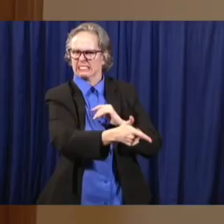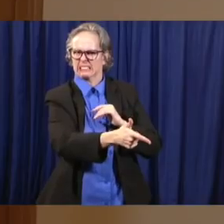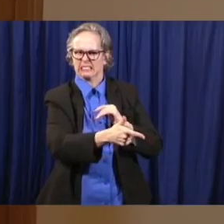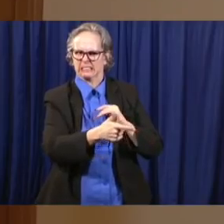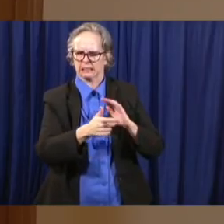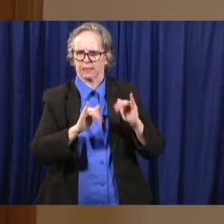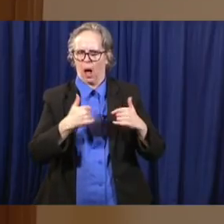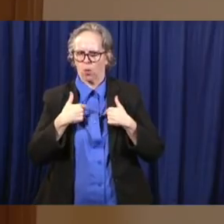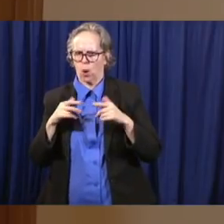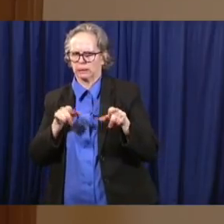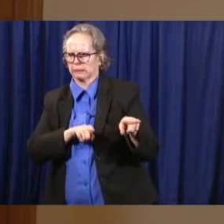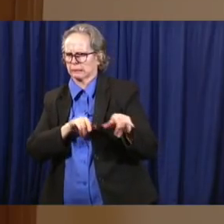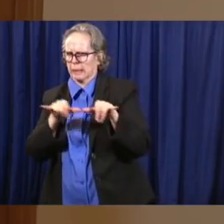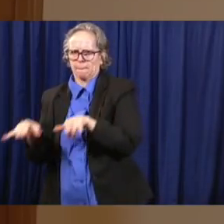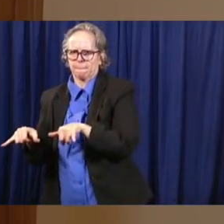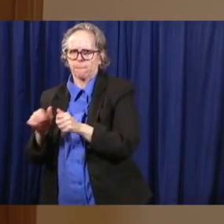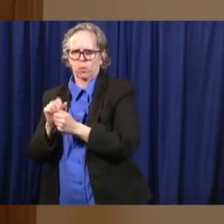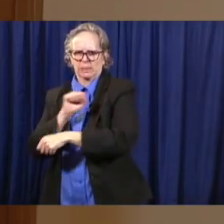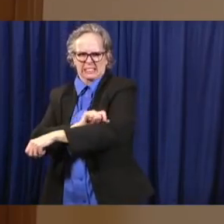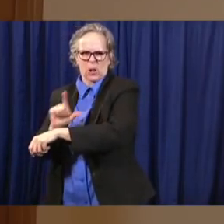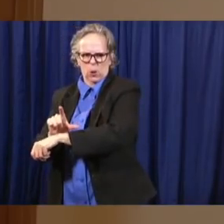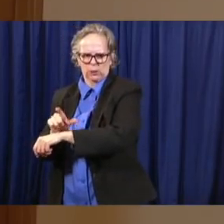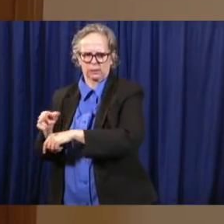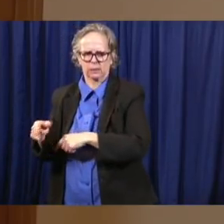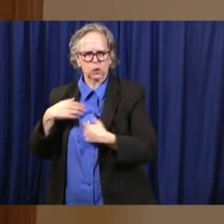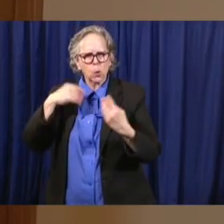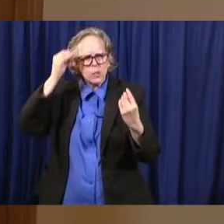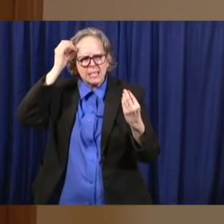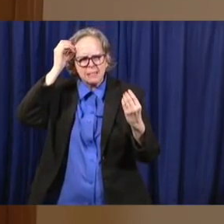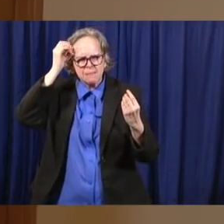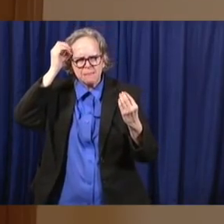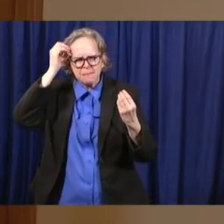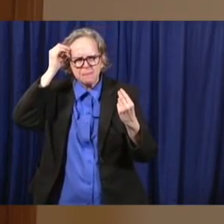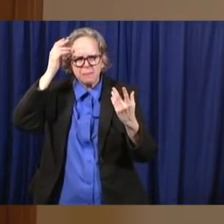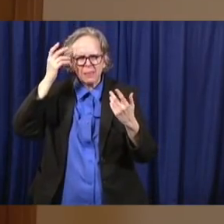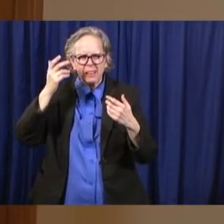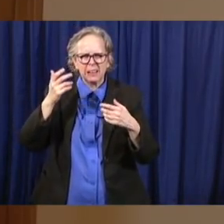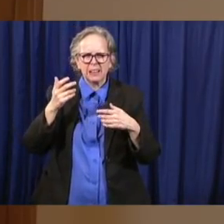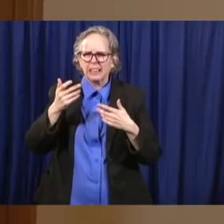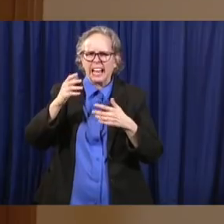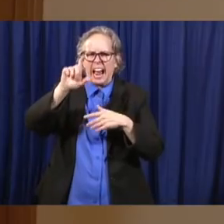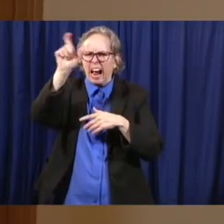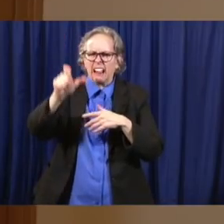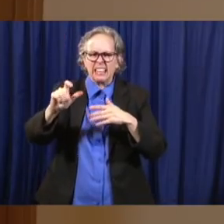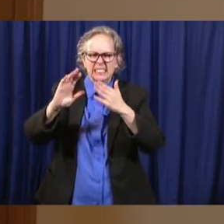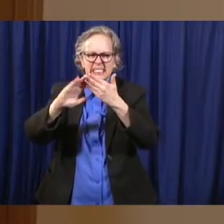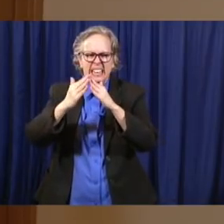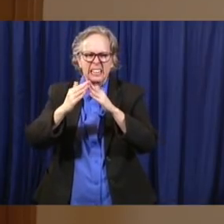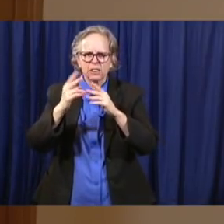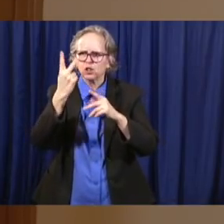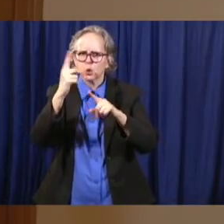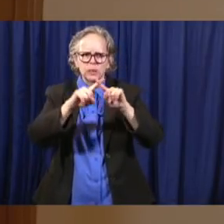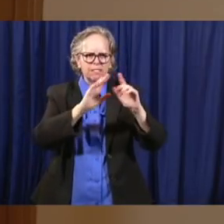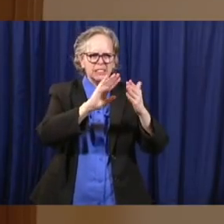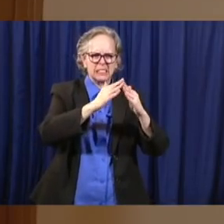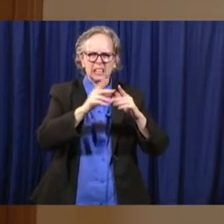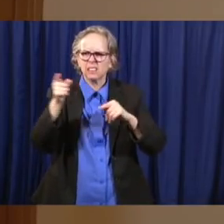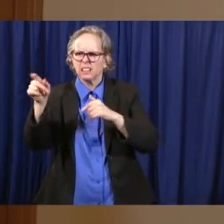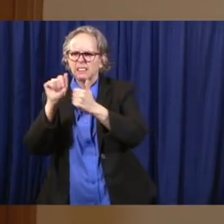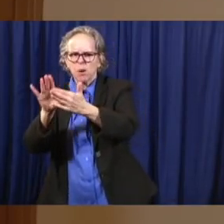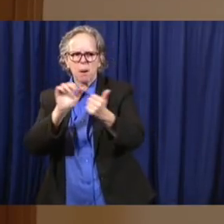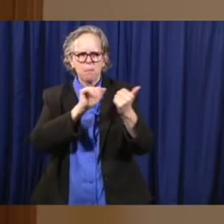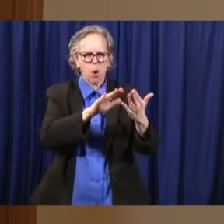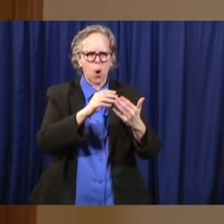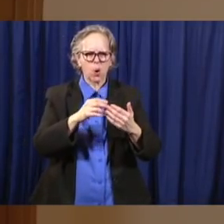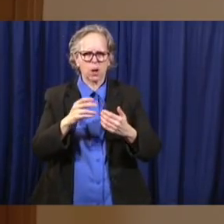like Lodi and Bergamo in Italy, very geographically close, but taking some different